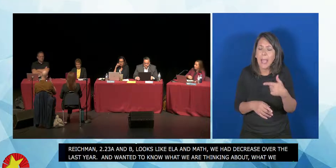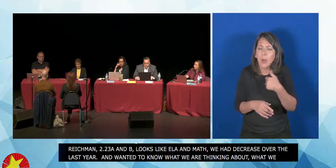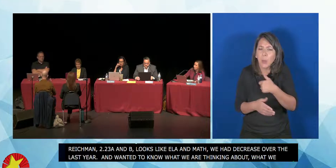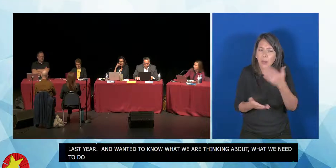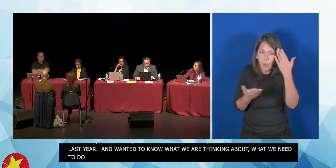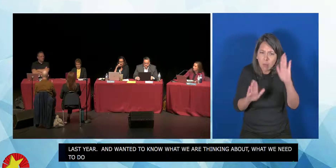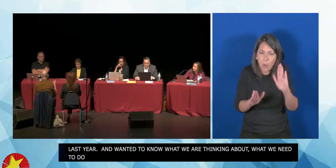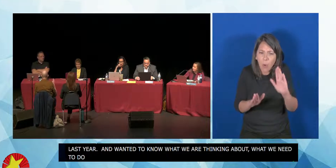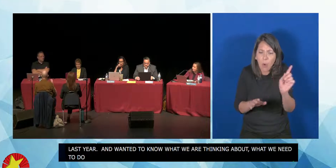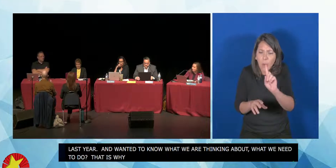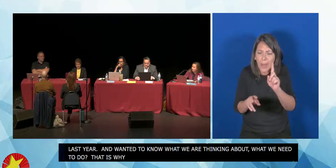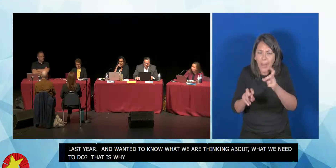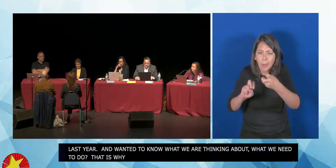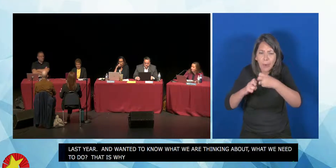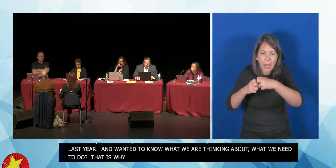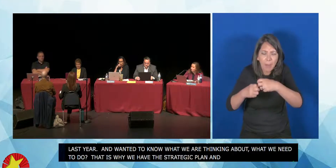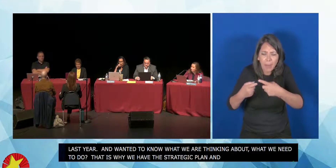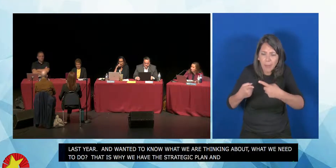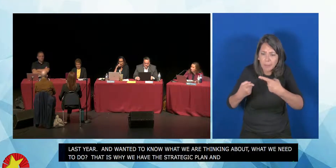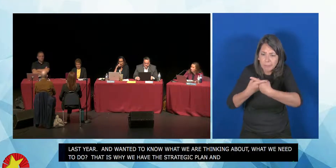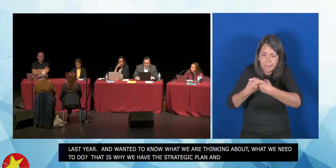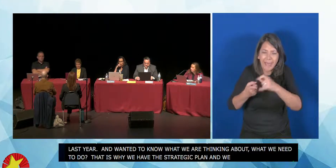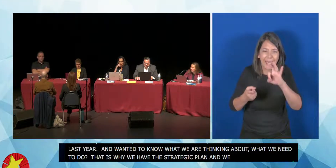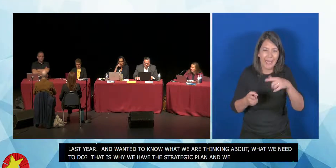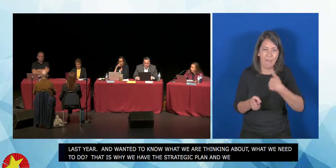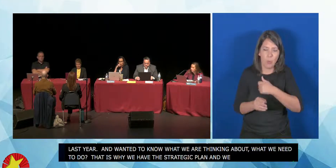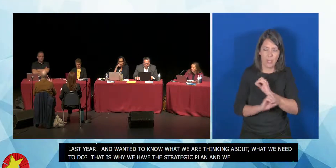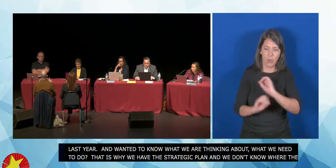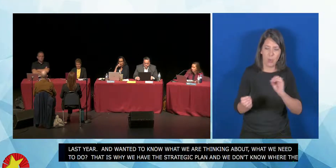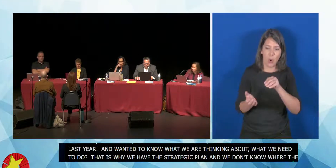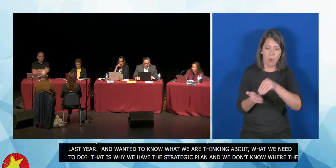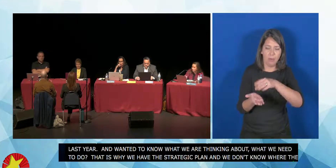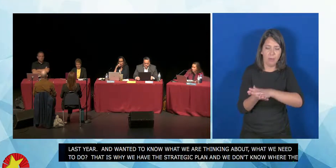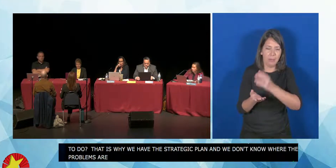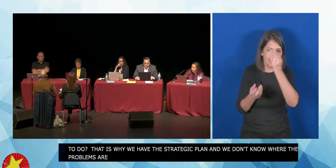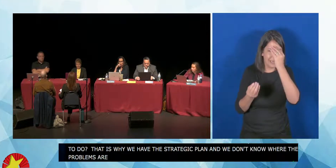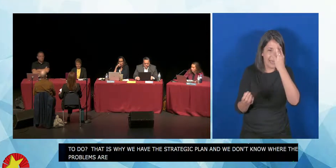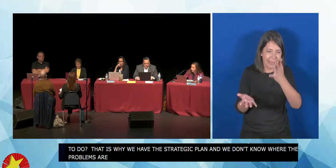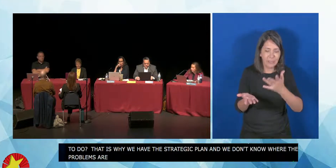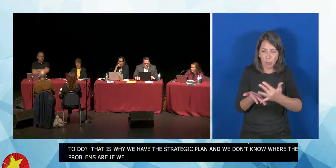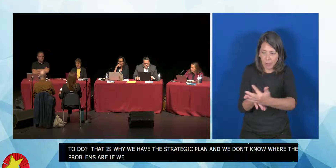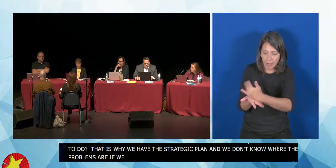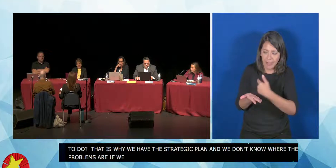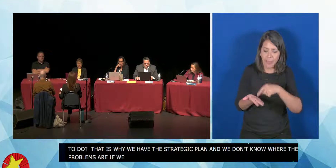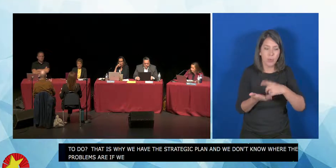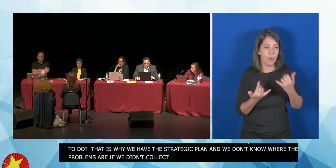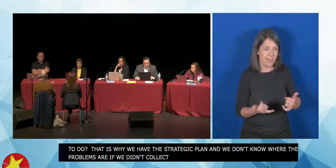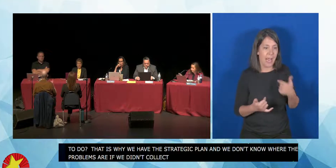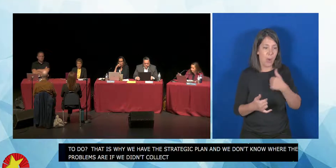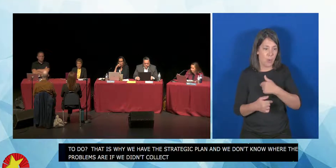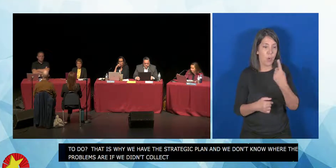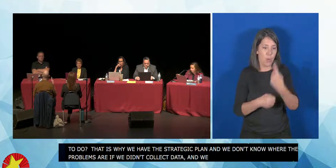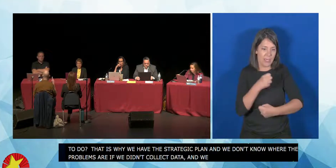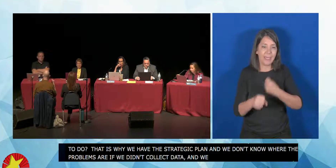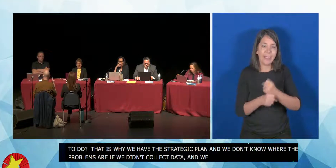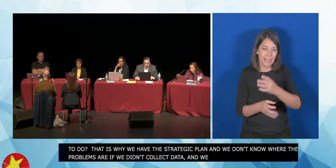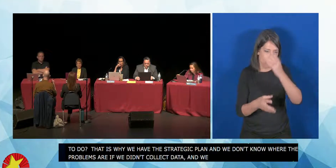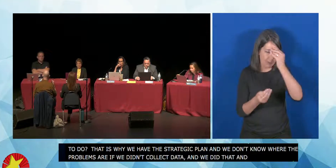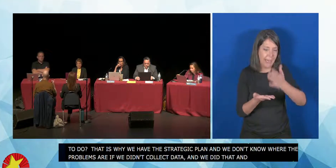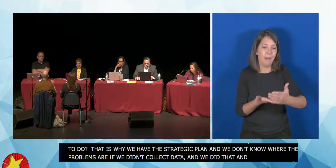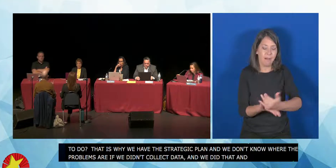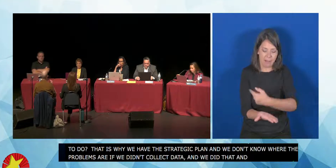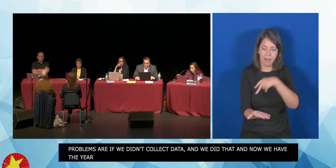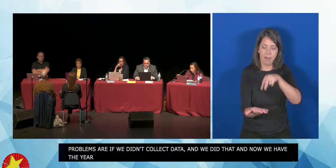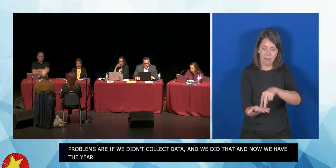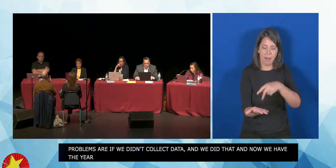problems are if we don't collect any data. So we did that, and here we are with year-over-year data, and now we can see where we need to focus